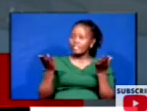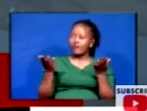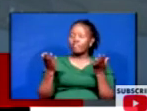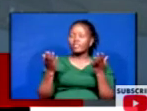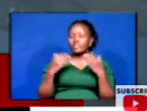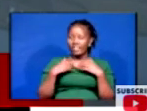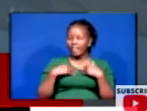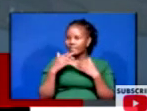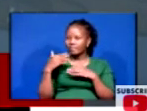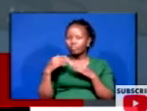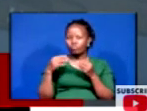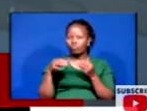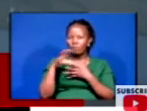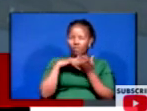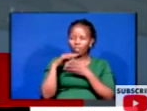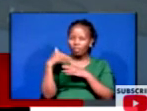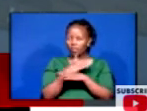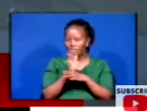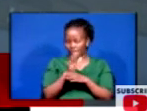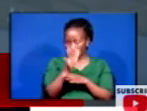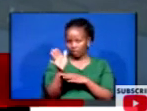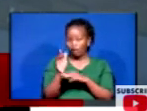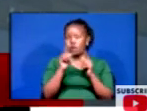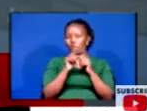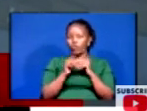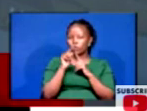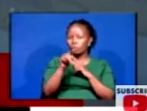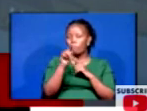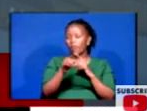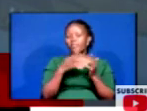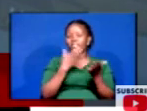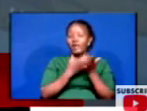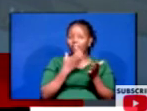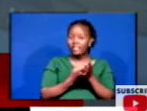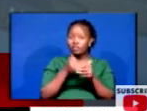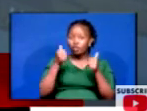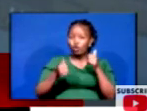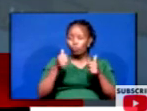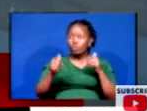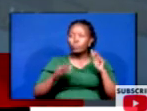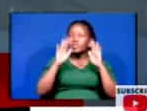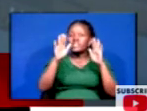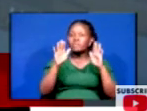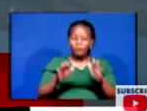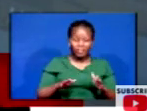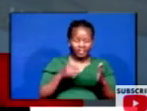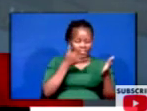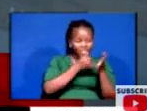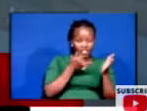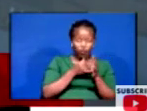were breached. Yeah. And some of that evidence, and which was quite important for them, was actually not included. Okay.